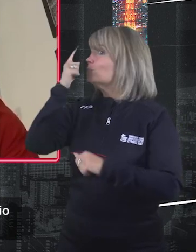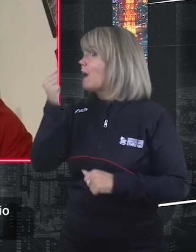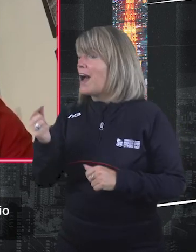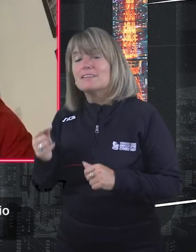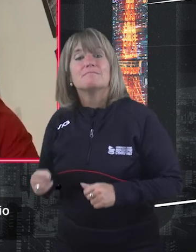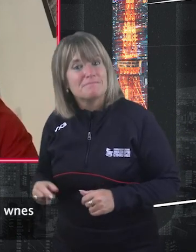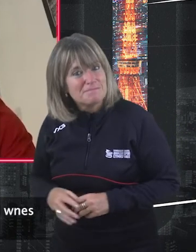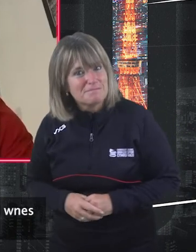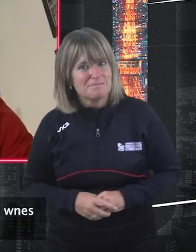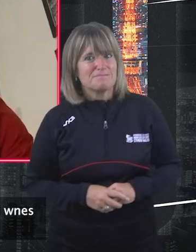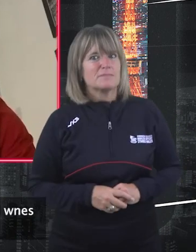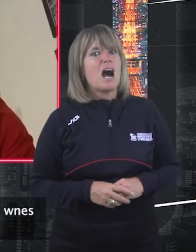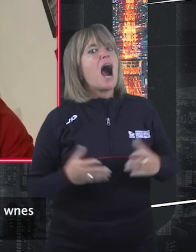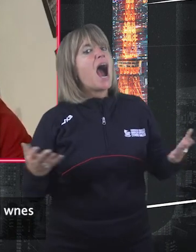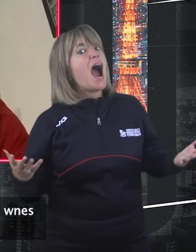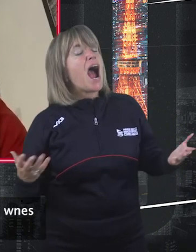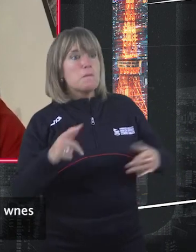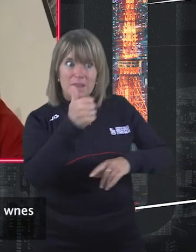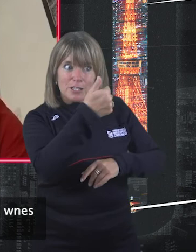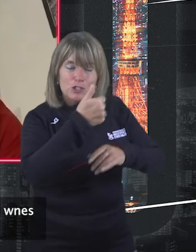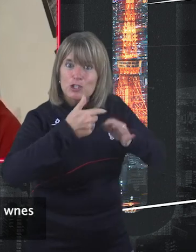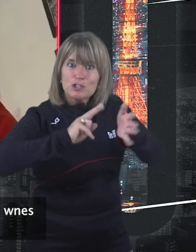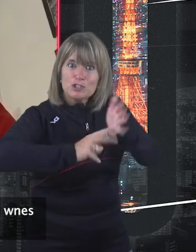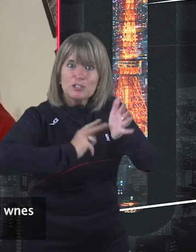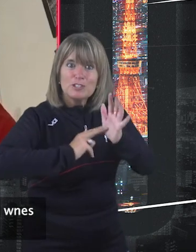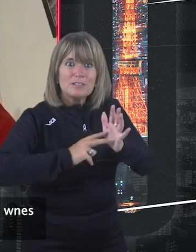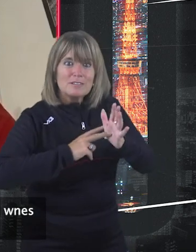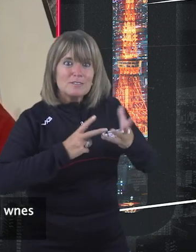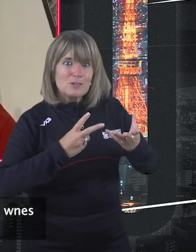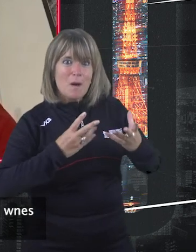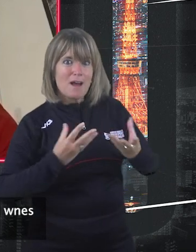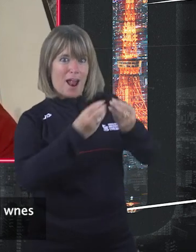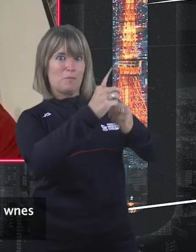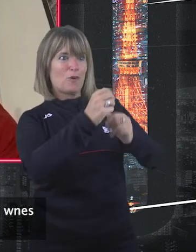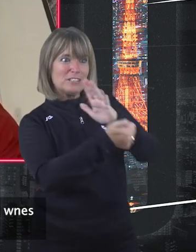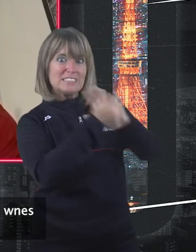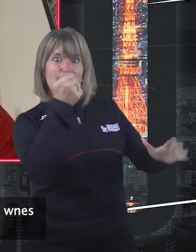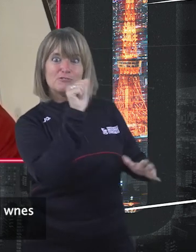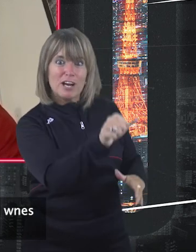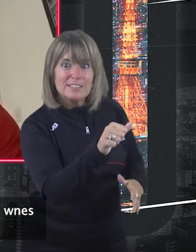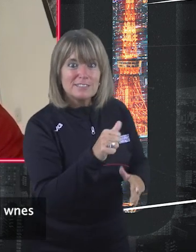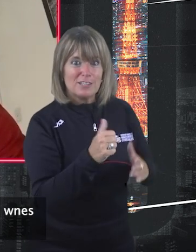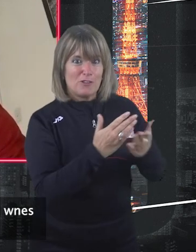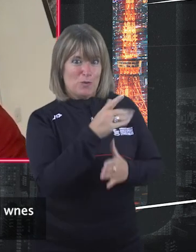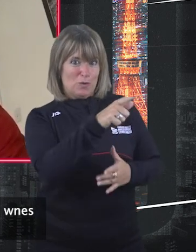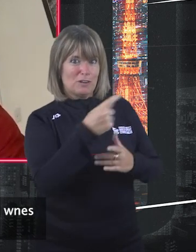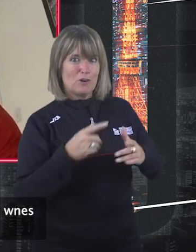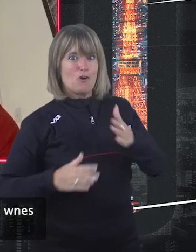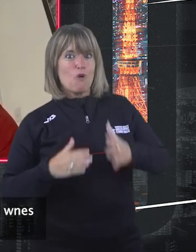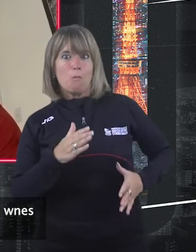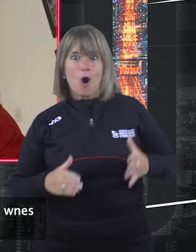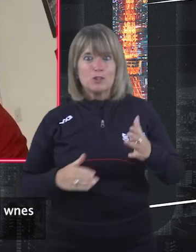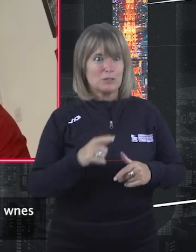can. I guess it's a really good technique to hone your skills, isn't it? Because as you mentioned,